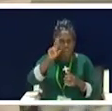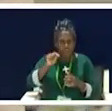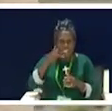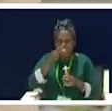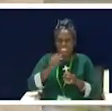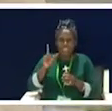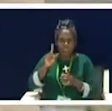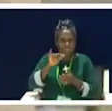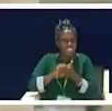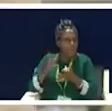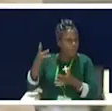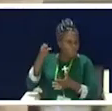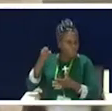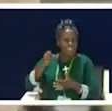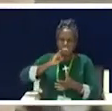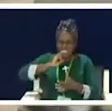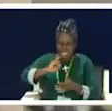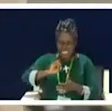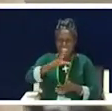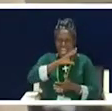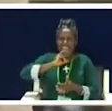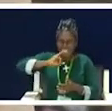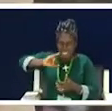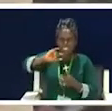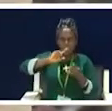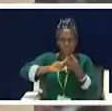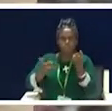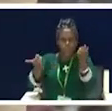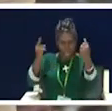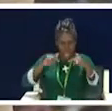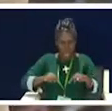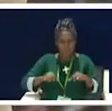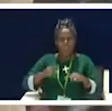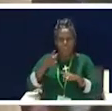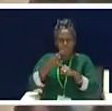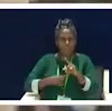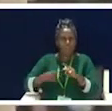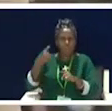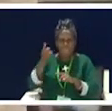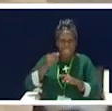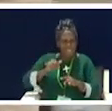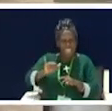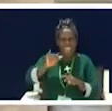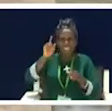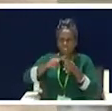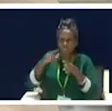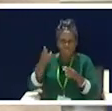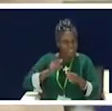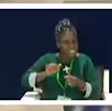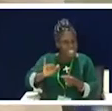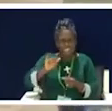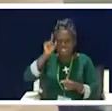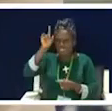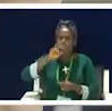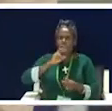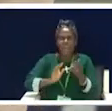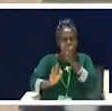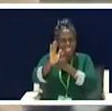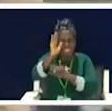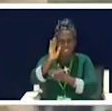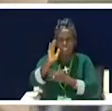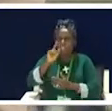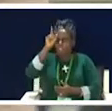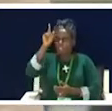who is, the one who is to come. From everlasting to everlasting, you are God. You are